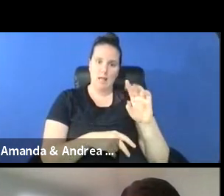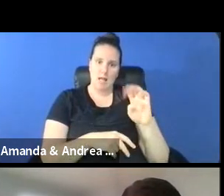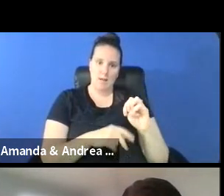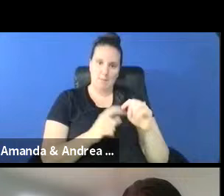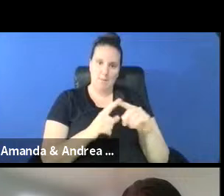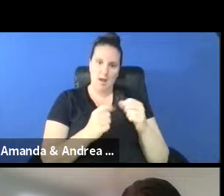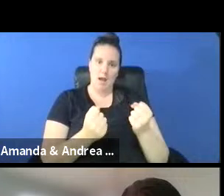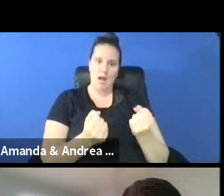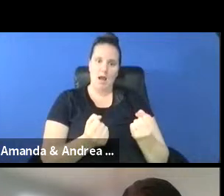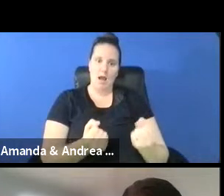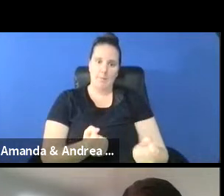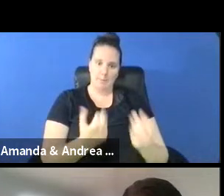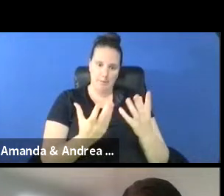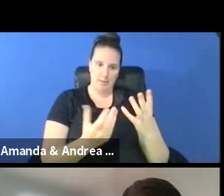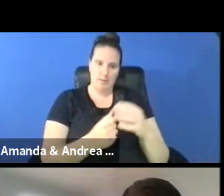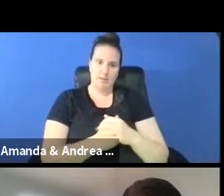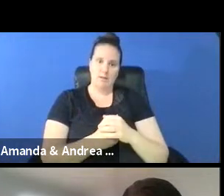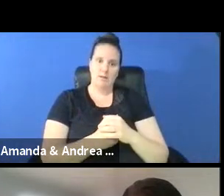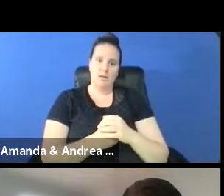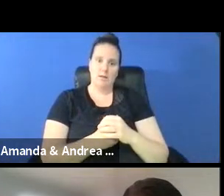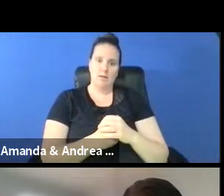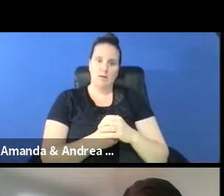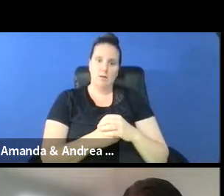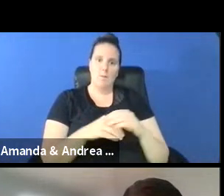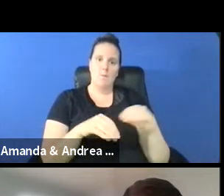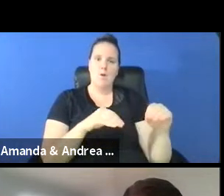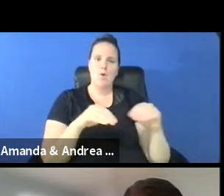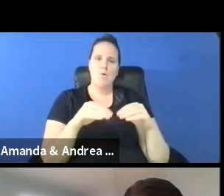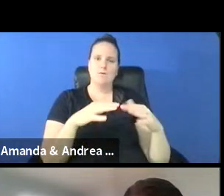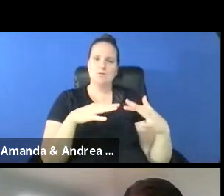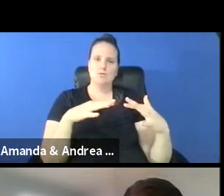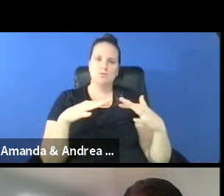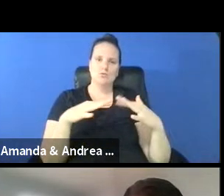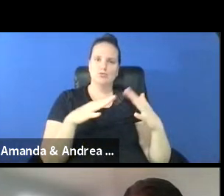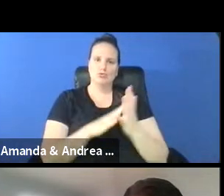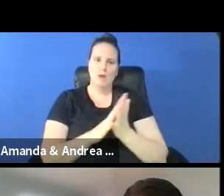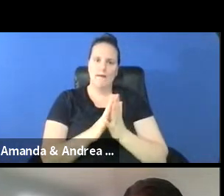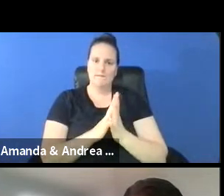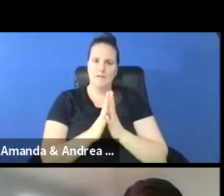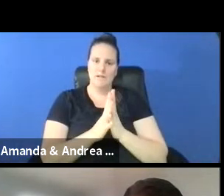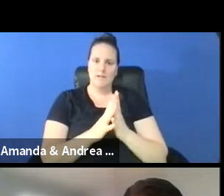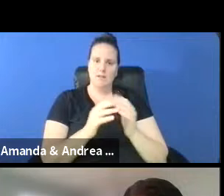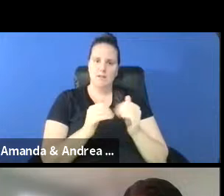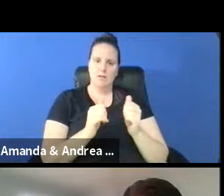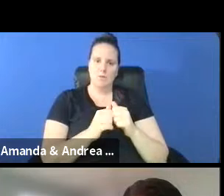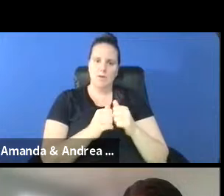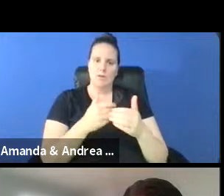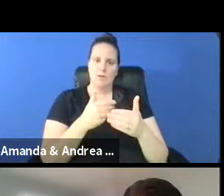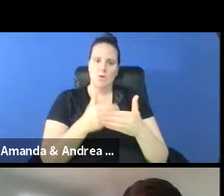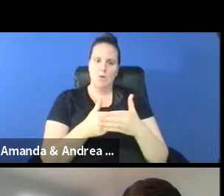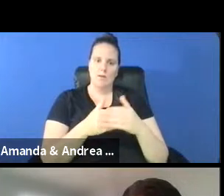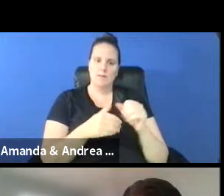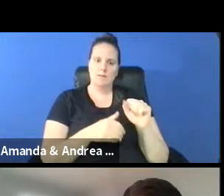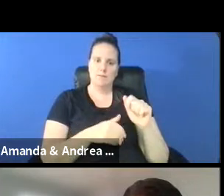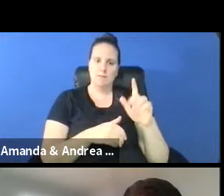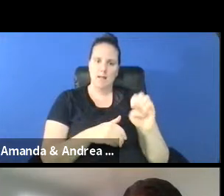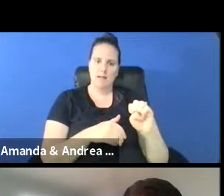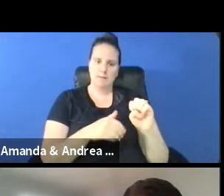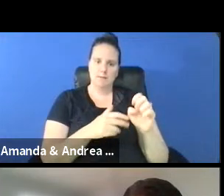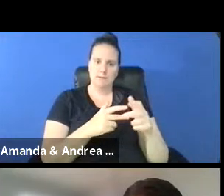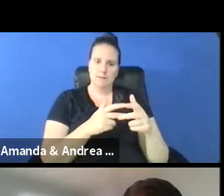many auxiliary lanes to move traffic between the closely spaced interchange will occur.